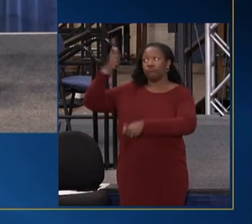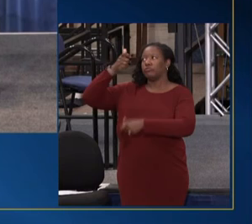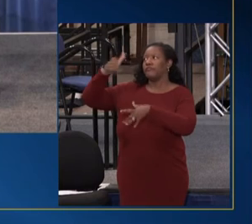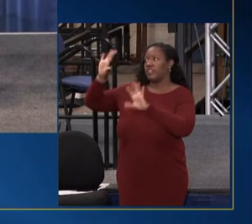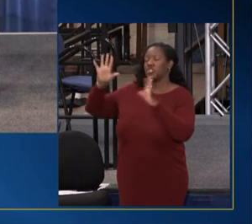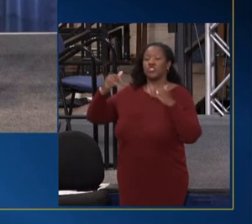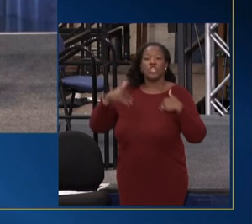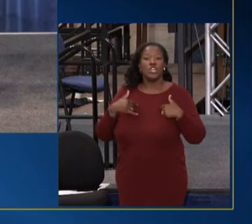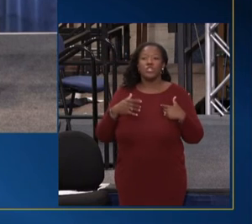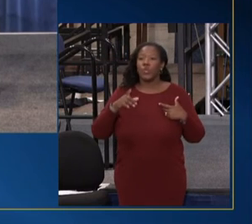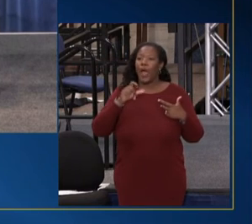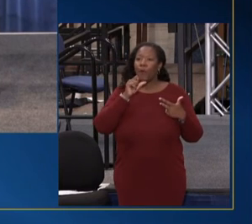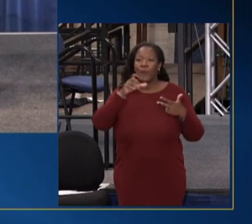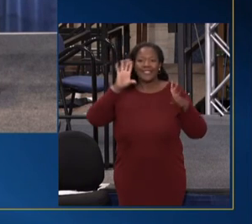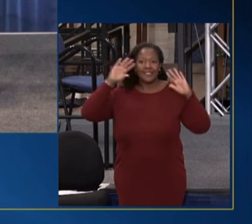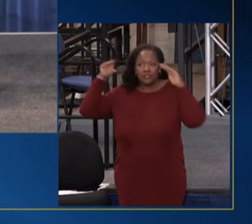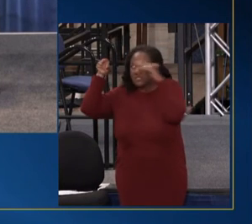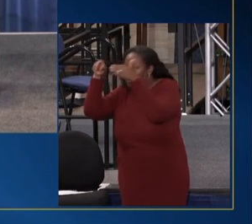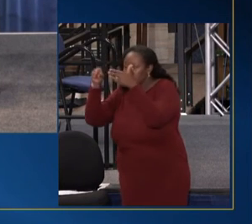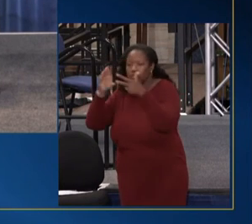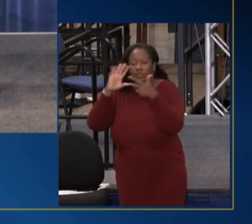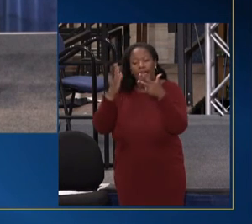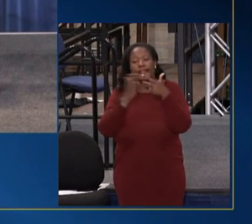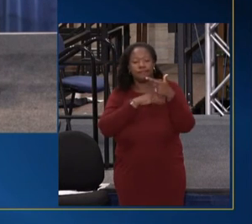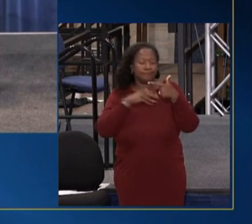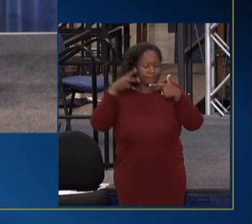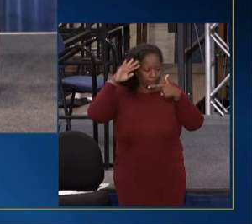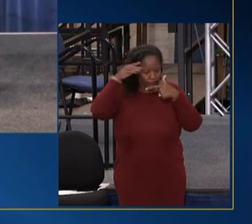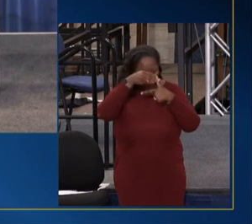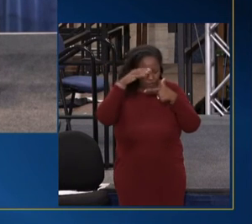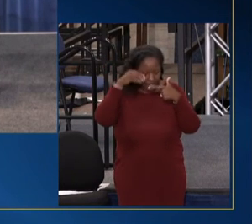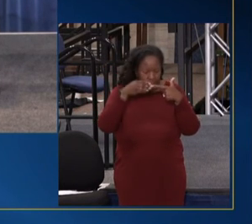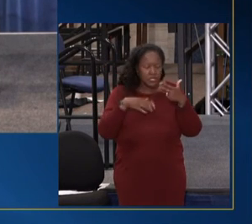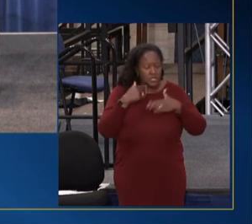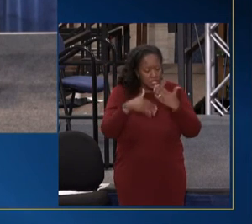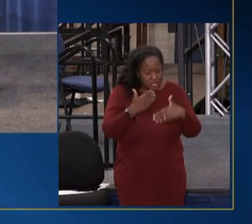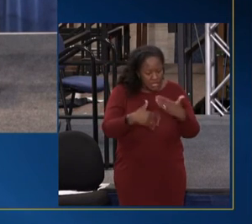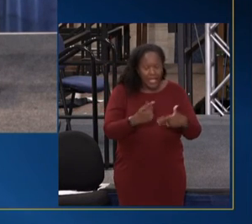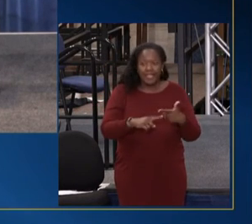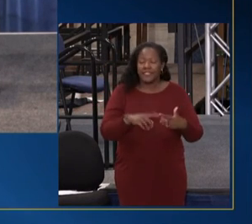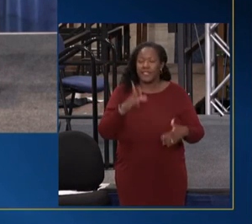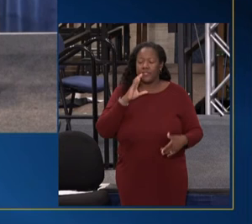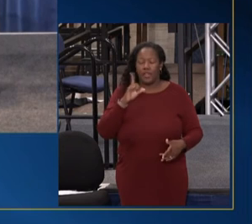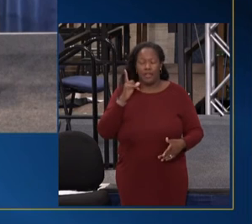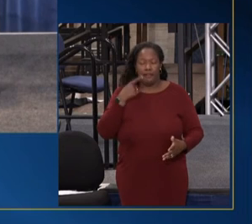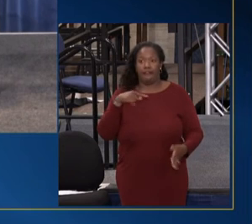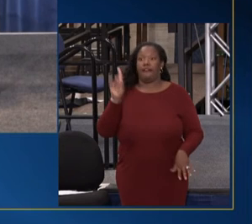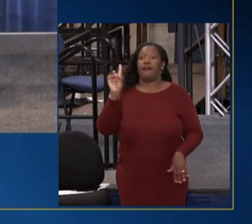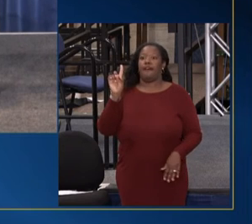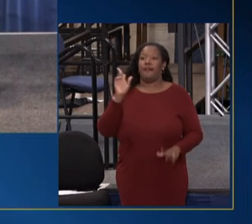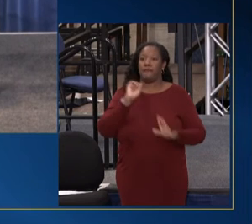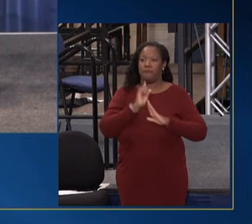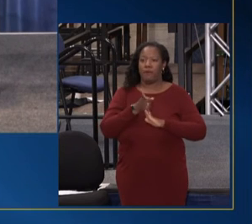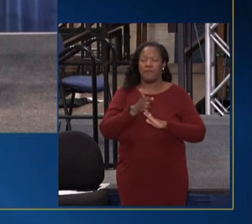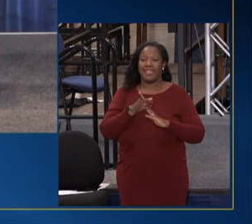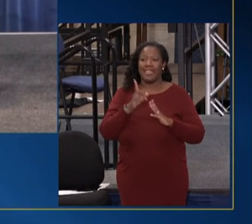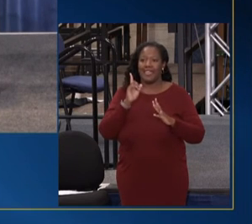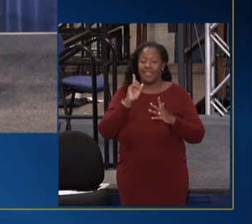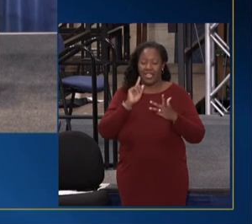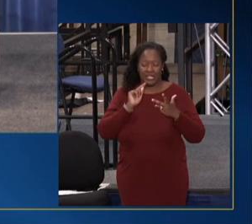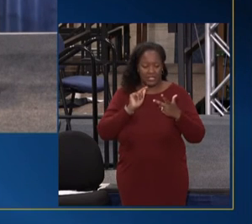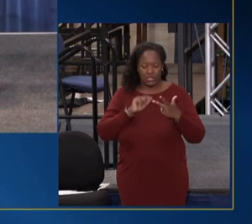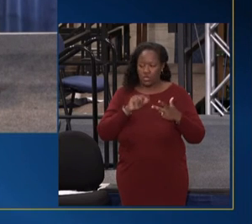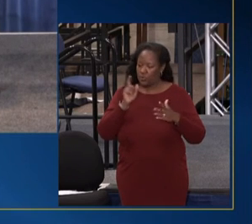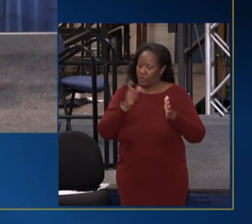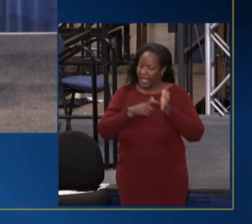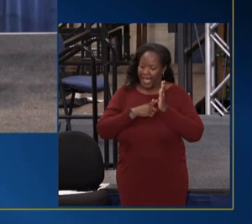eye off the ball. And so the sort of aha moment for me is we must stay vigilant when it comes to